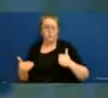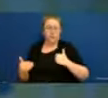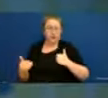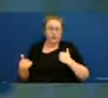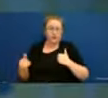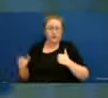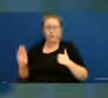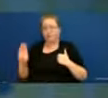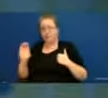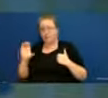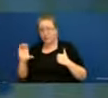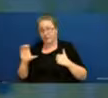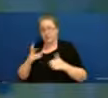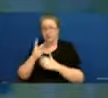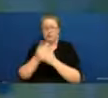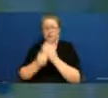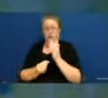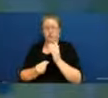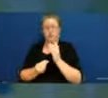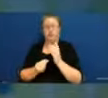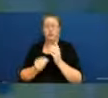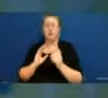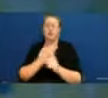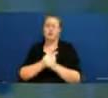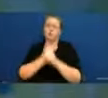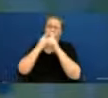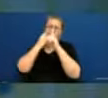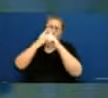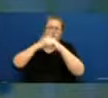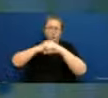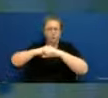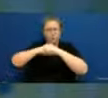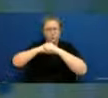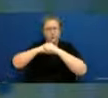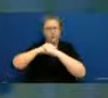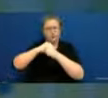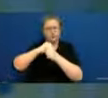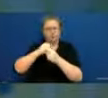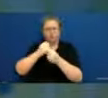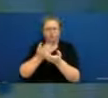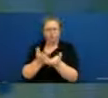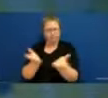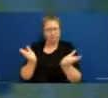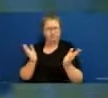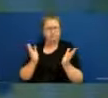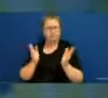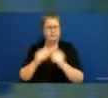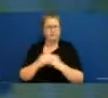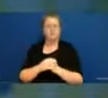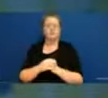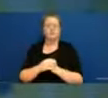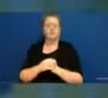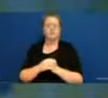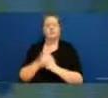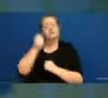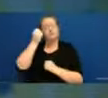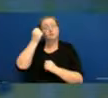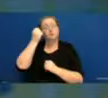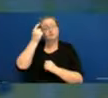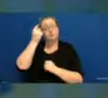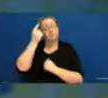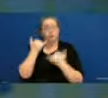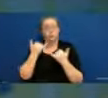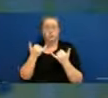done a really good job at trying our best to protect those who are most vulnerable from this disease, but we are